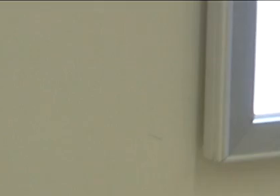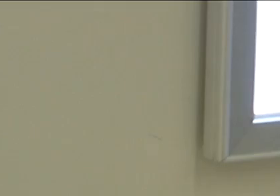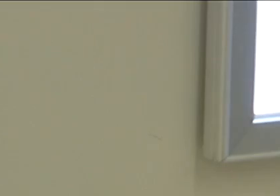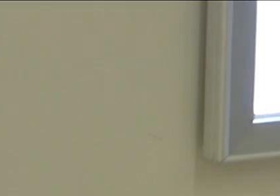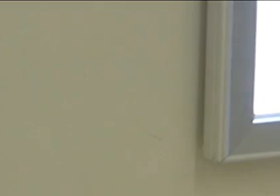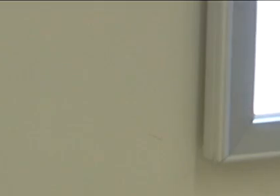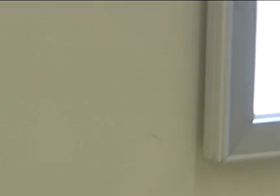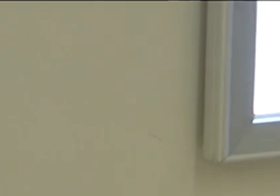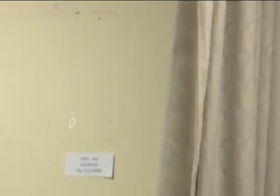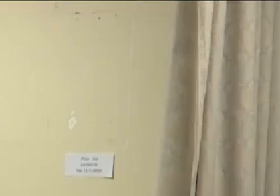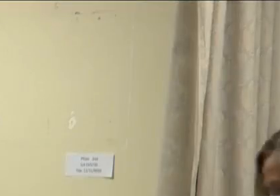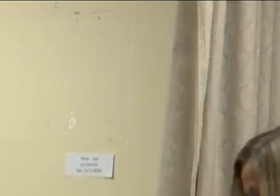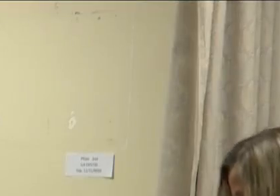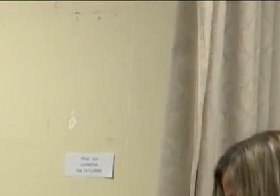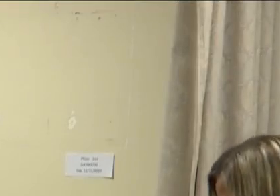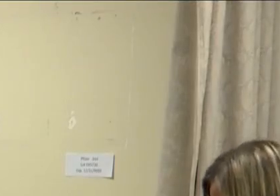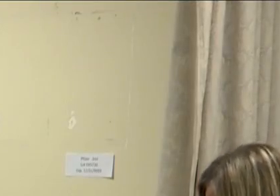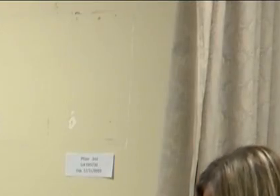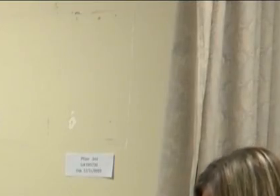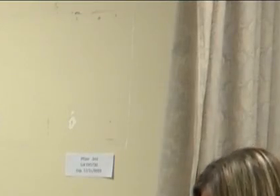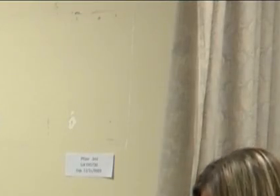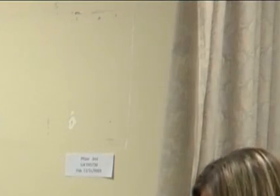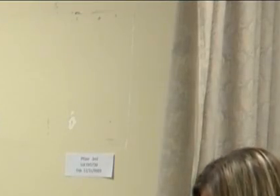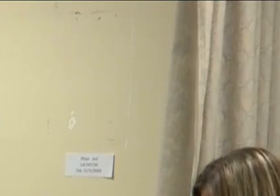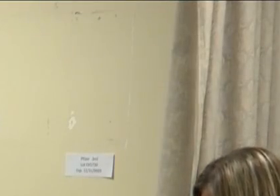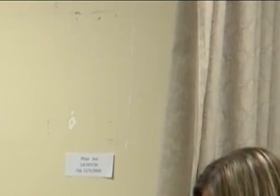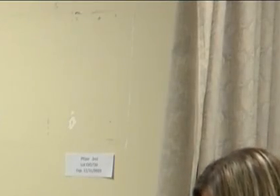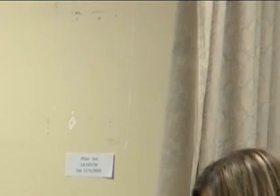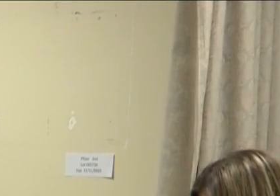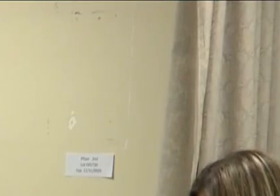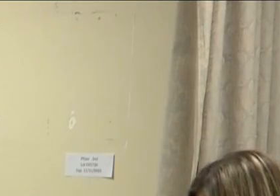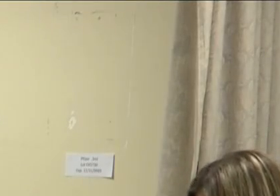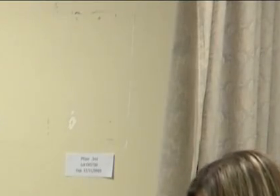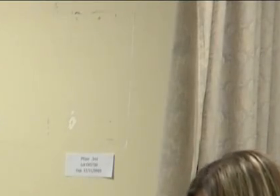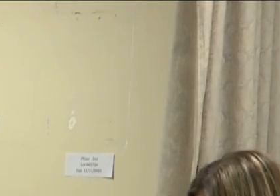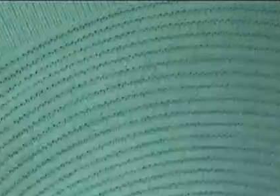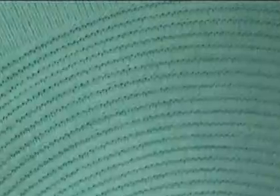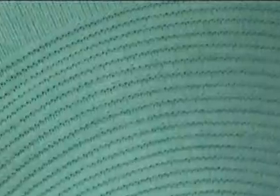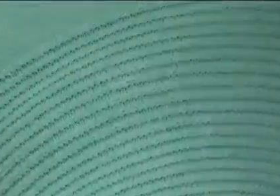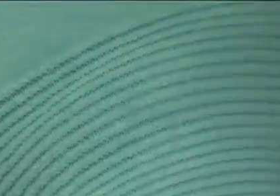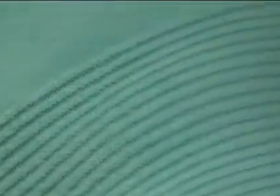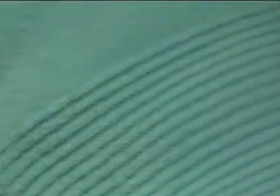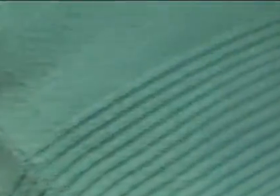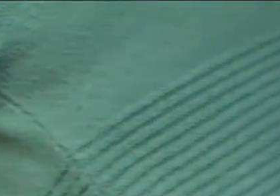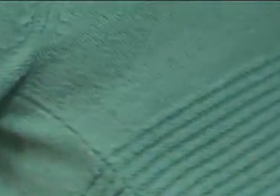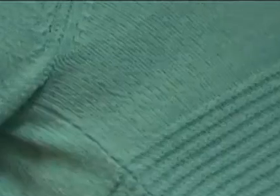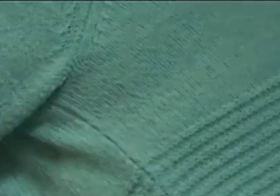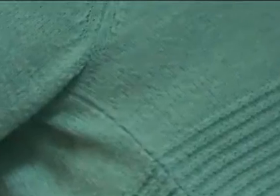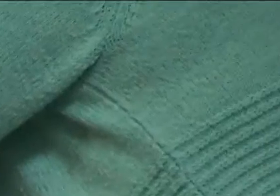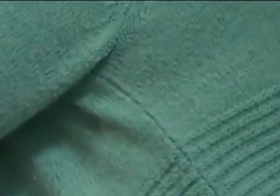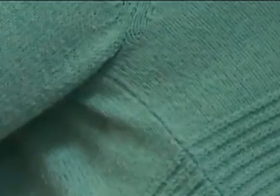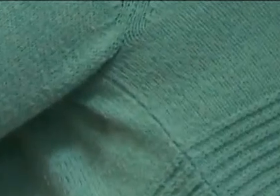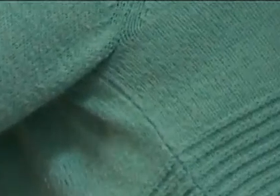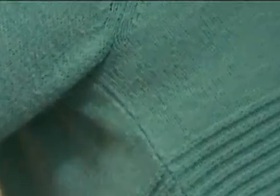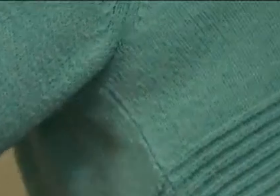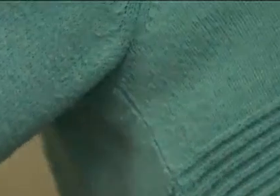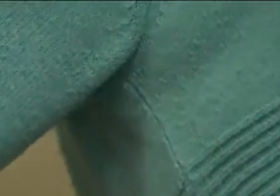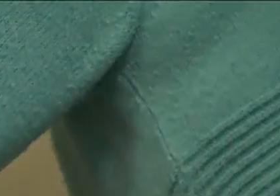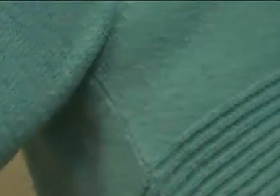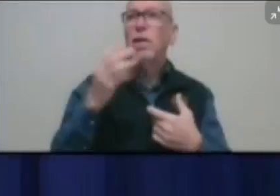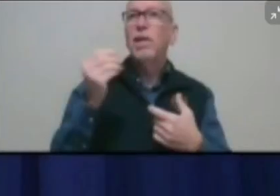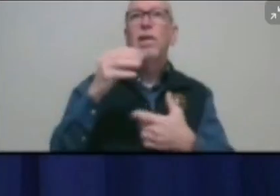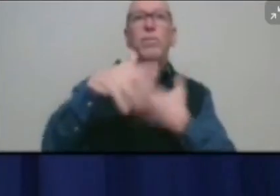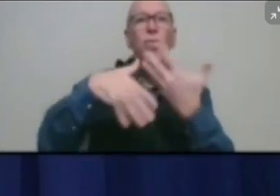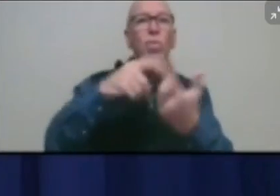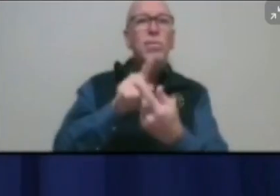year and COVID-19 vaccinations rolling out, Indiana State Health Commissioner Dr. Christina Box is offering Hoosiers a message of